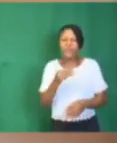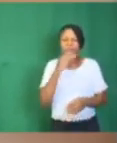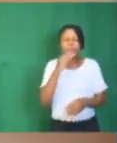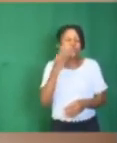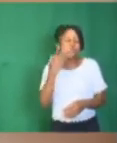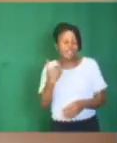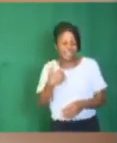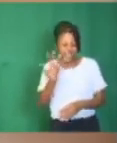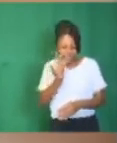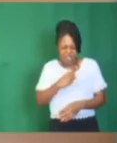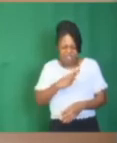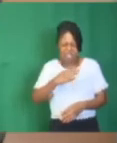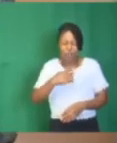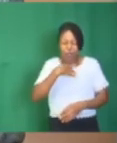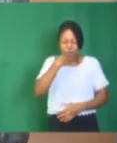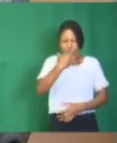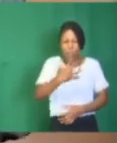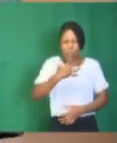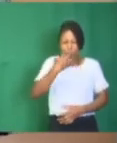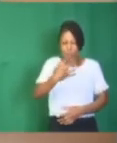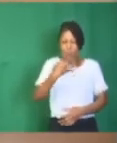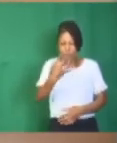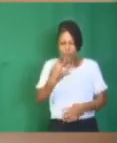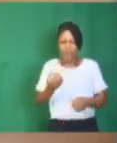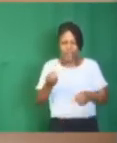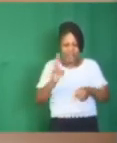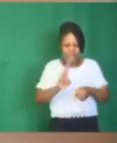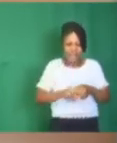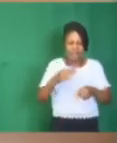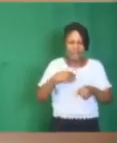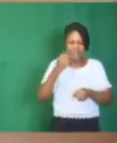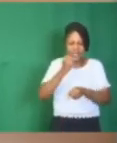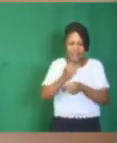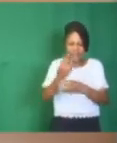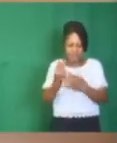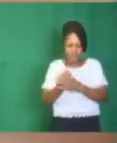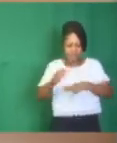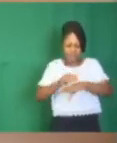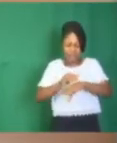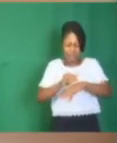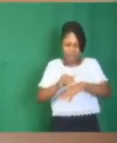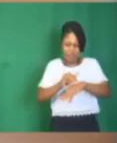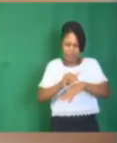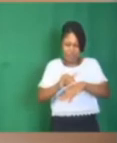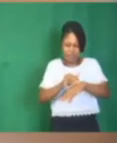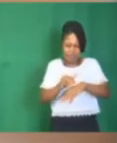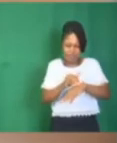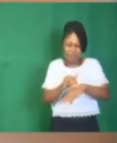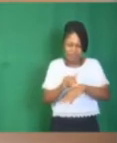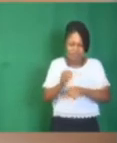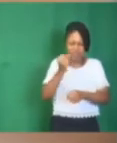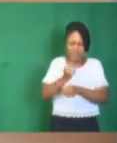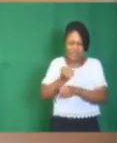of carbon dioxide. I also spoke about the skin. Its function now, the skin's function, is to get rid